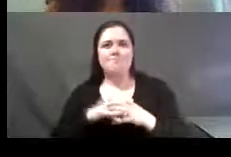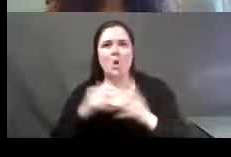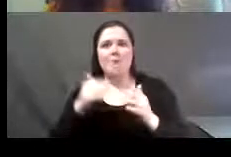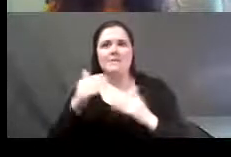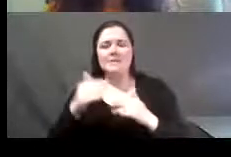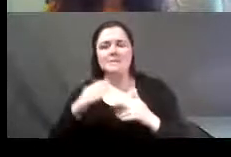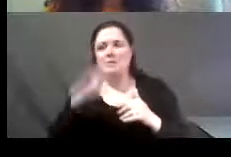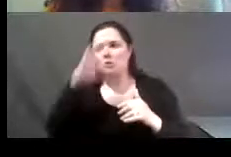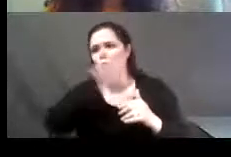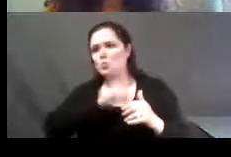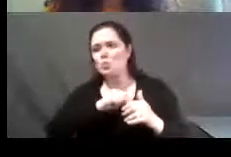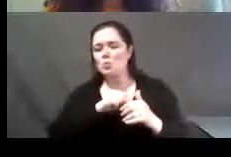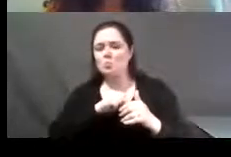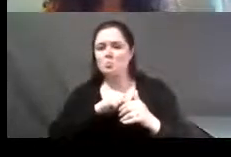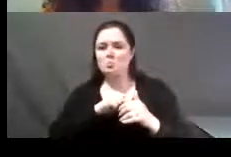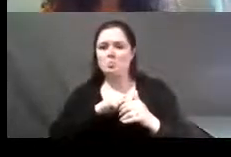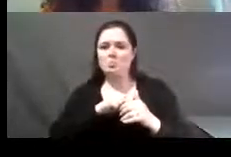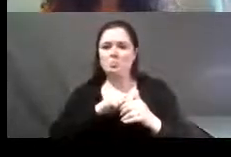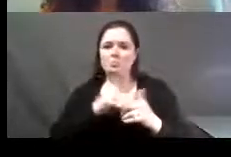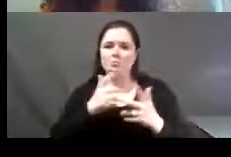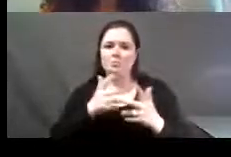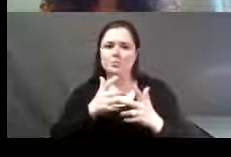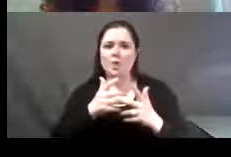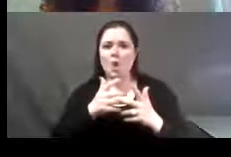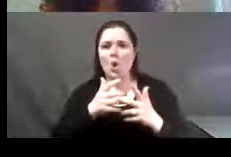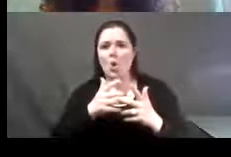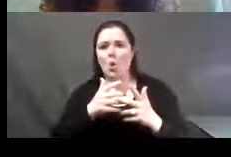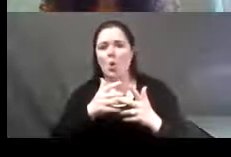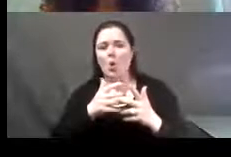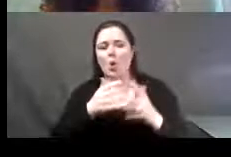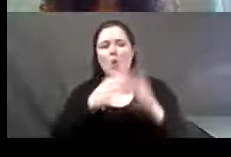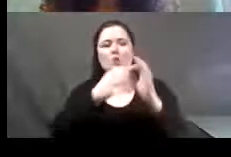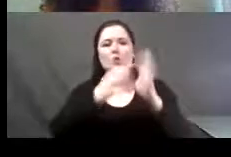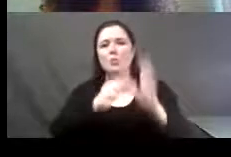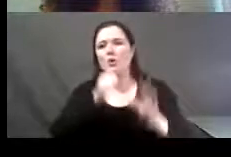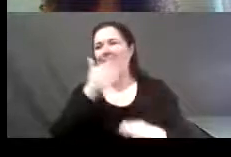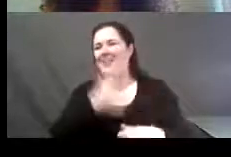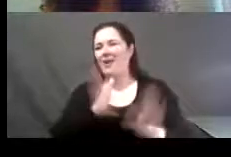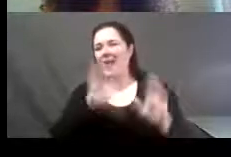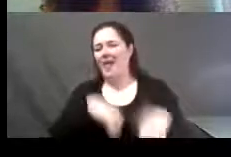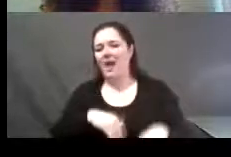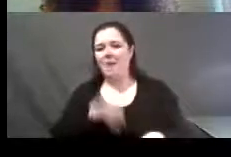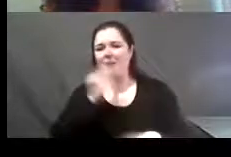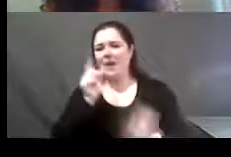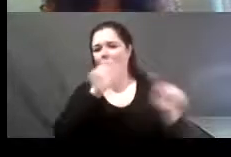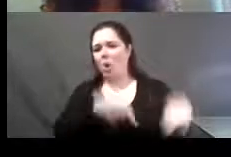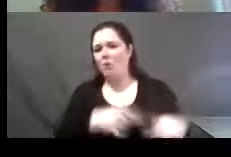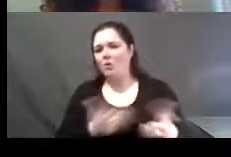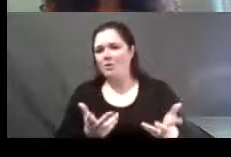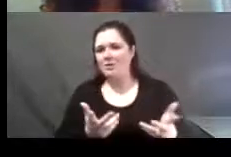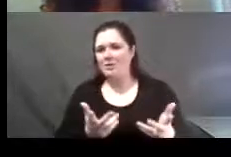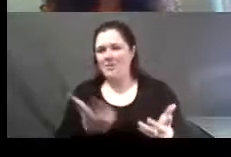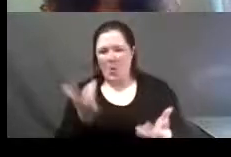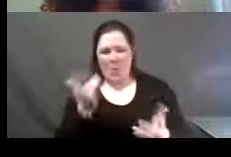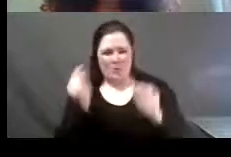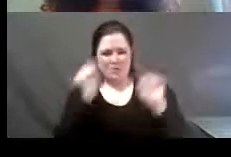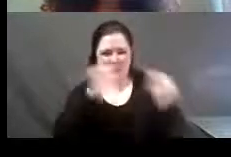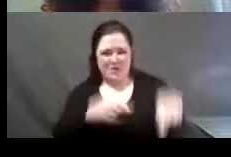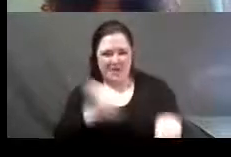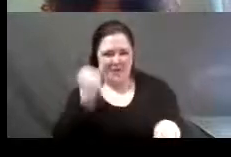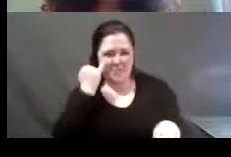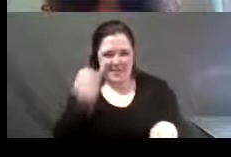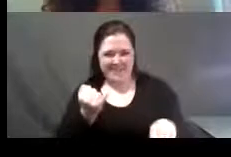is the interpretation won't be there, and of course, why would you come if you don't have anyone